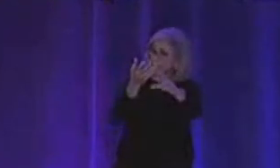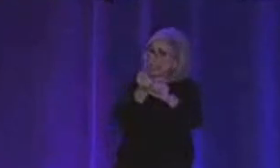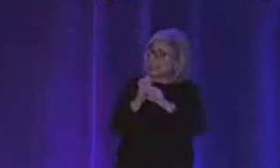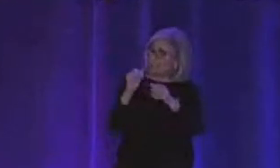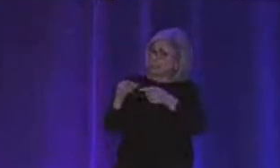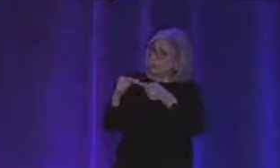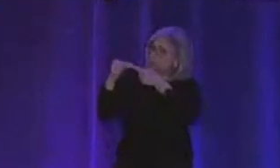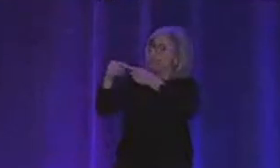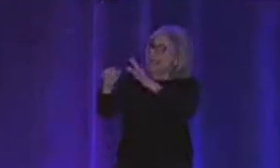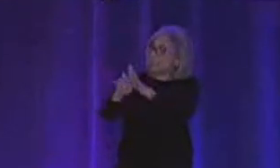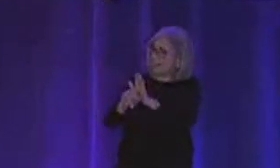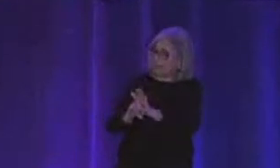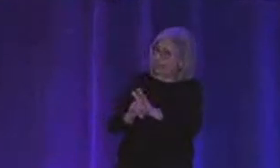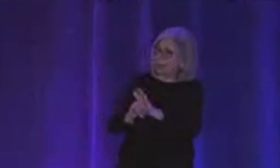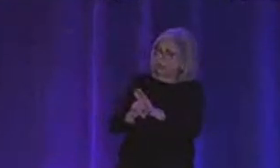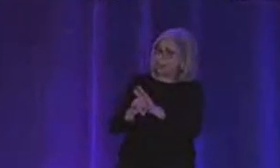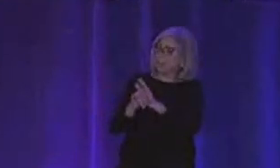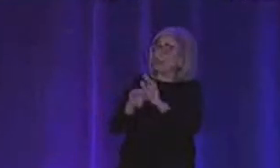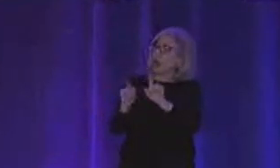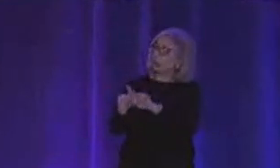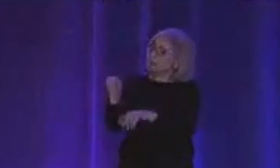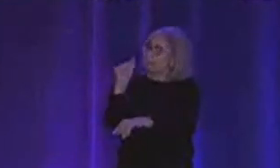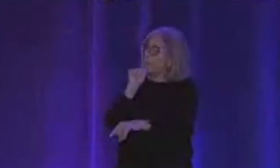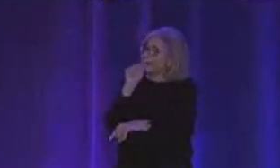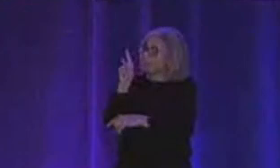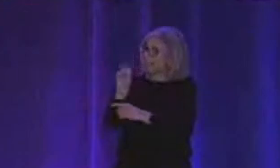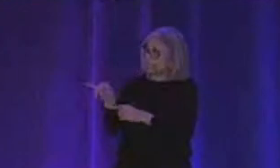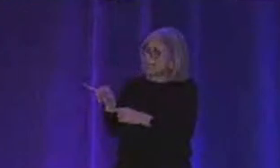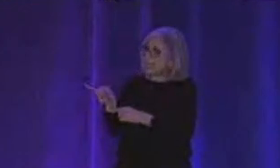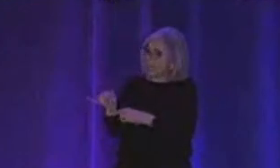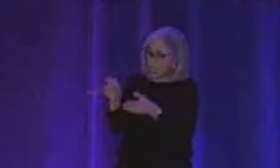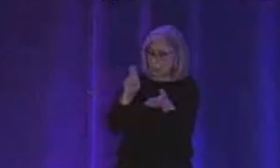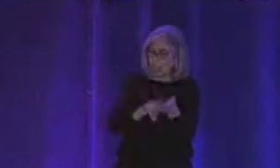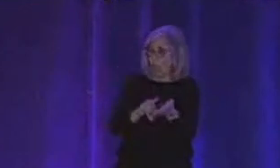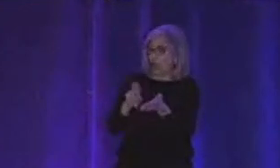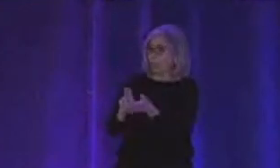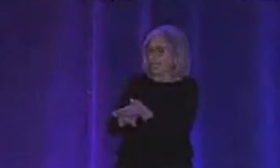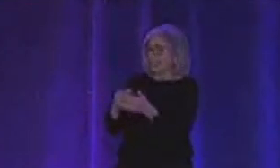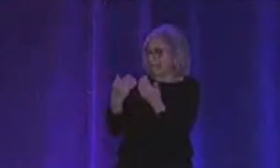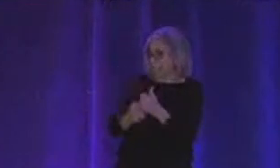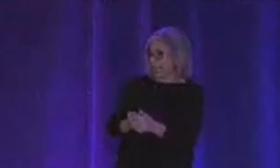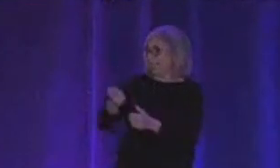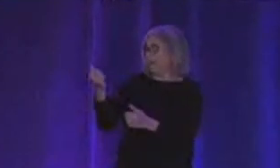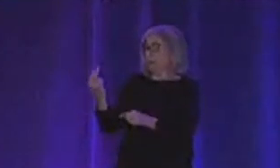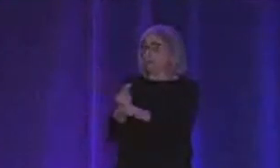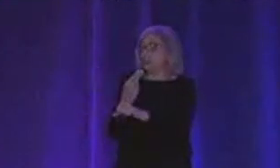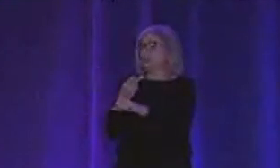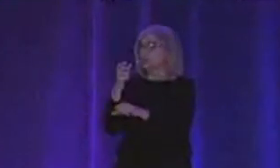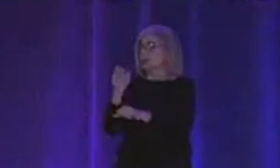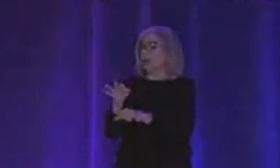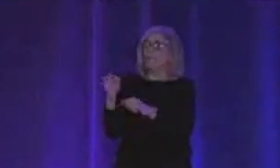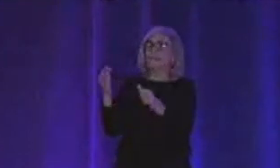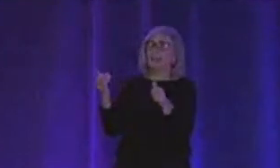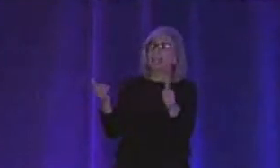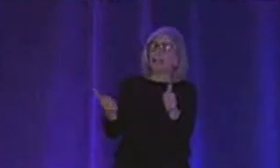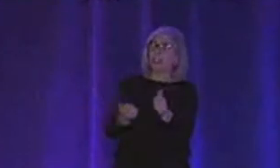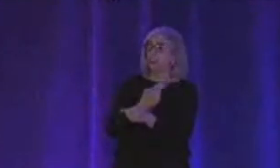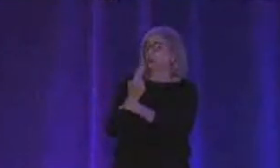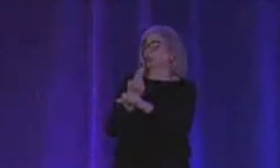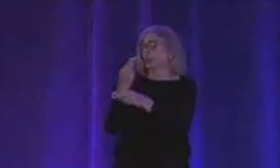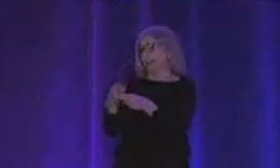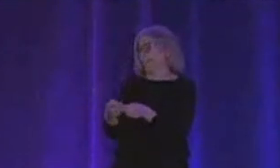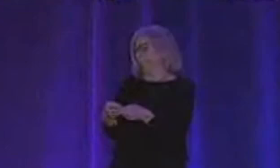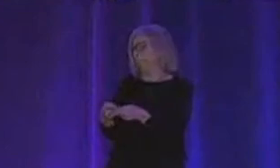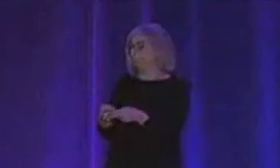unique identifier and the private key and log them in, eliminating the use of even having a username.